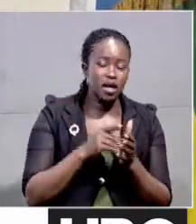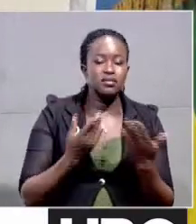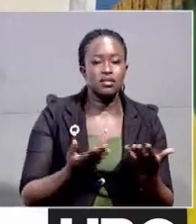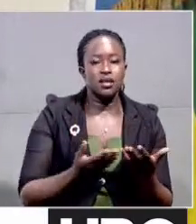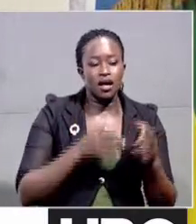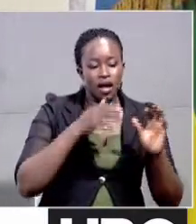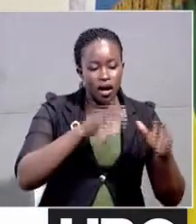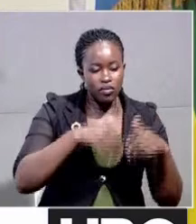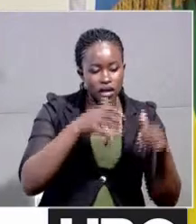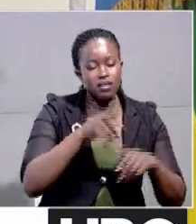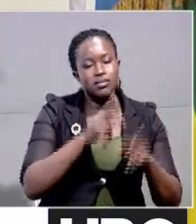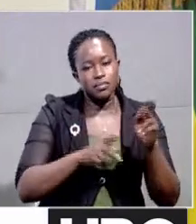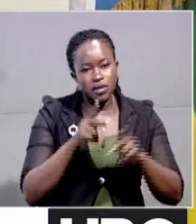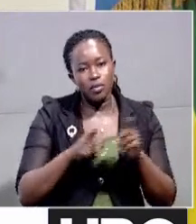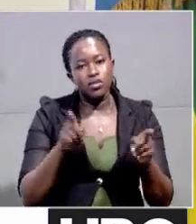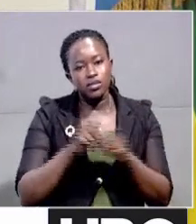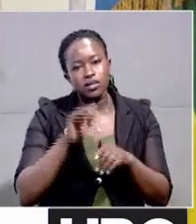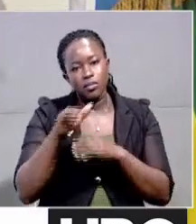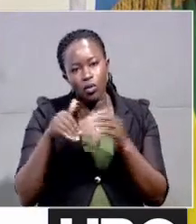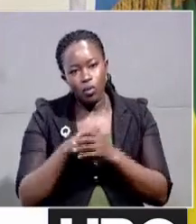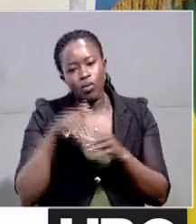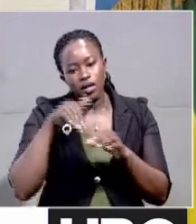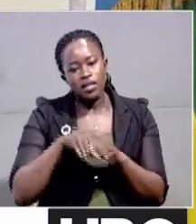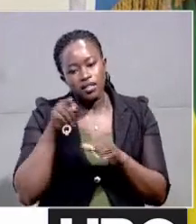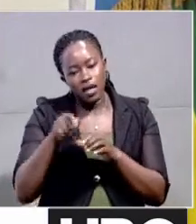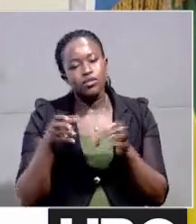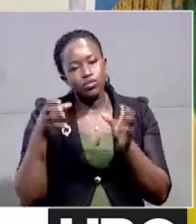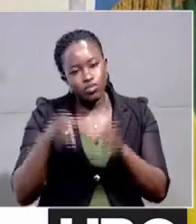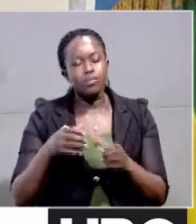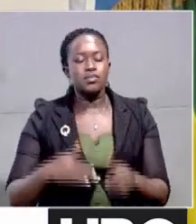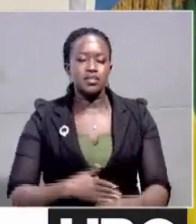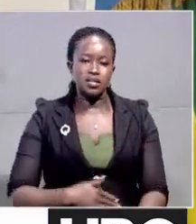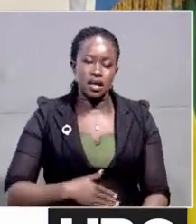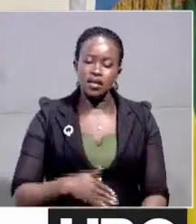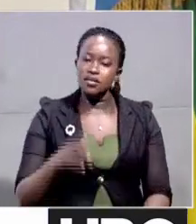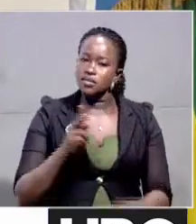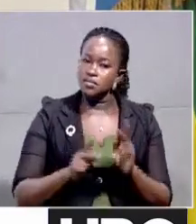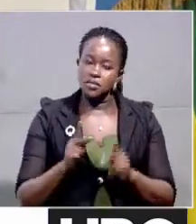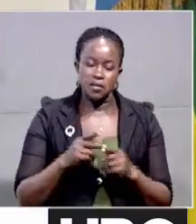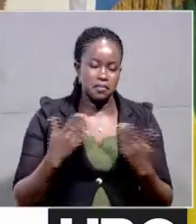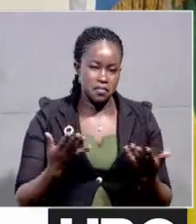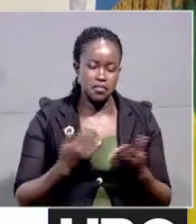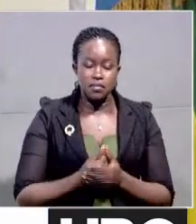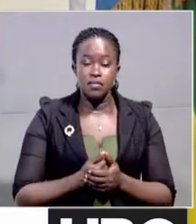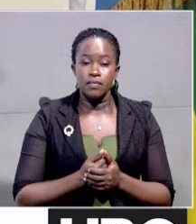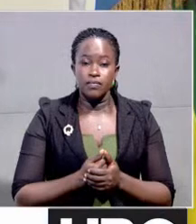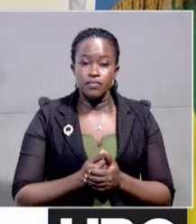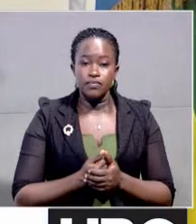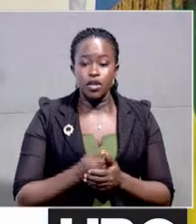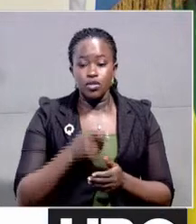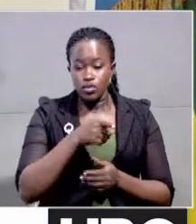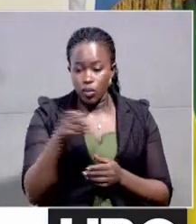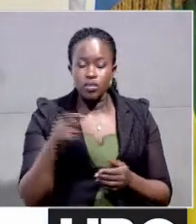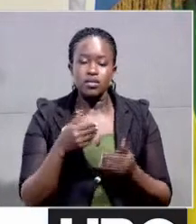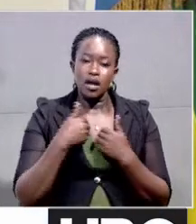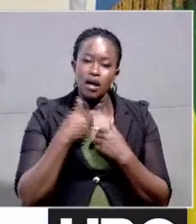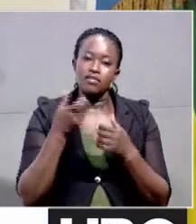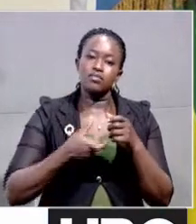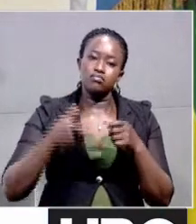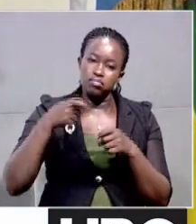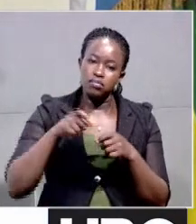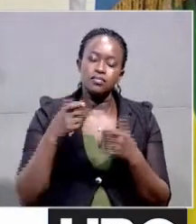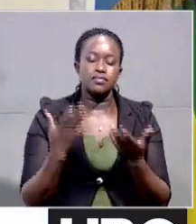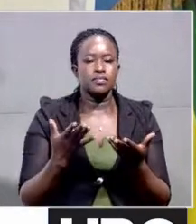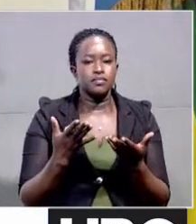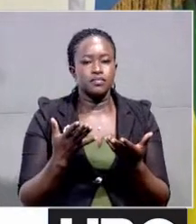agriculturalists, all those fall in that category of scientists. You see? So those have got an increment.